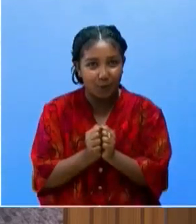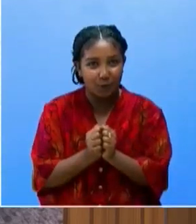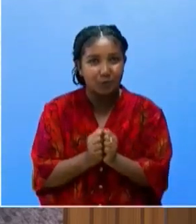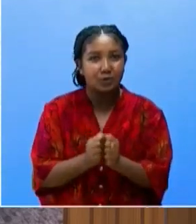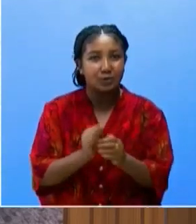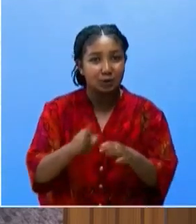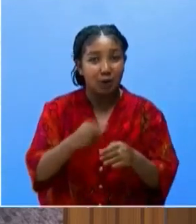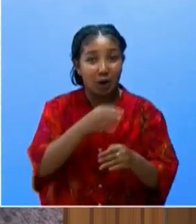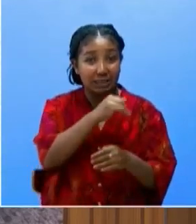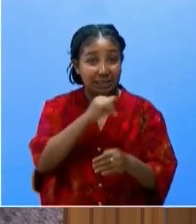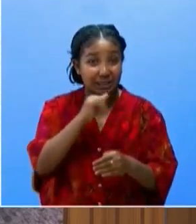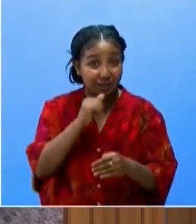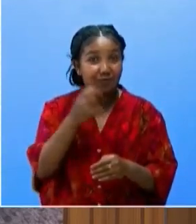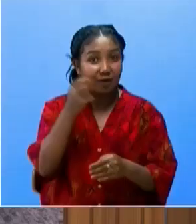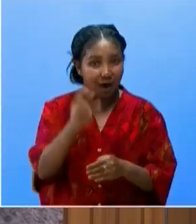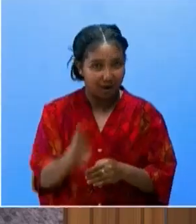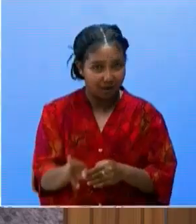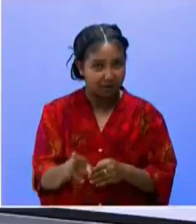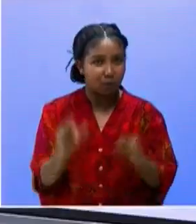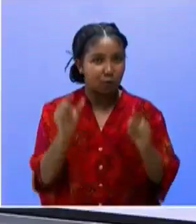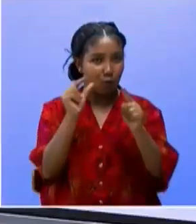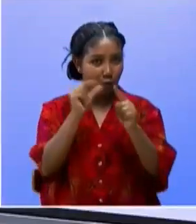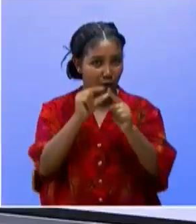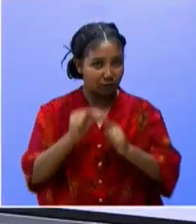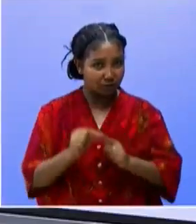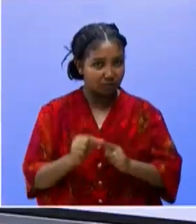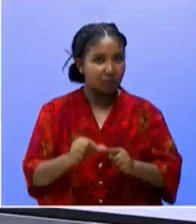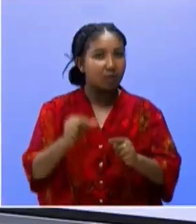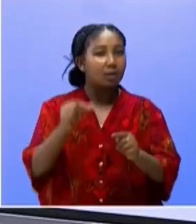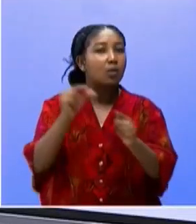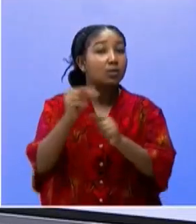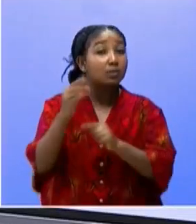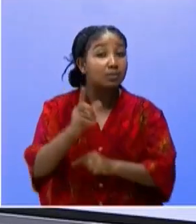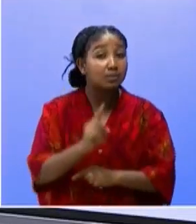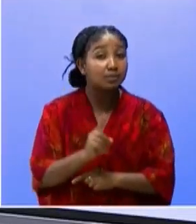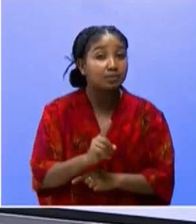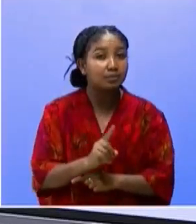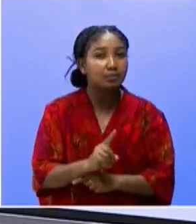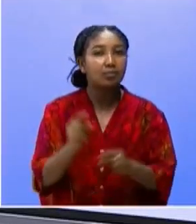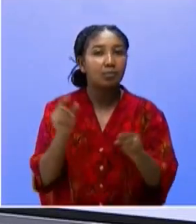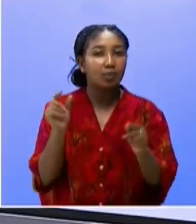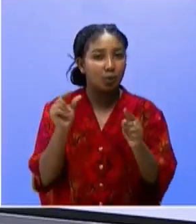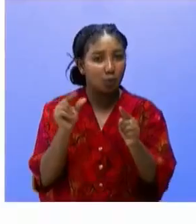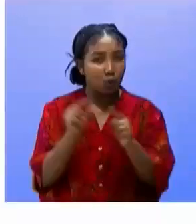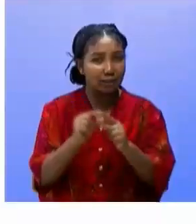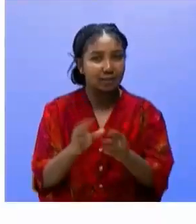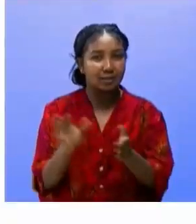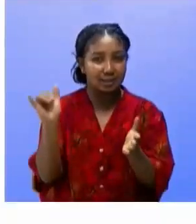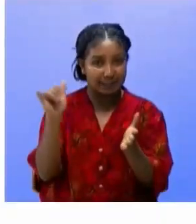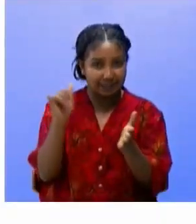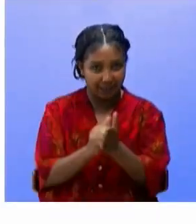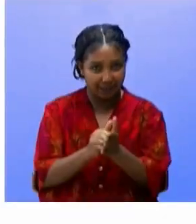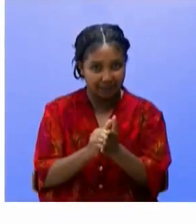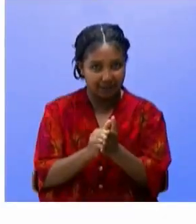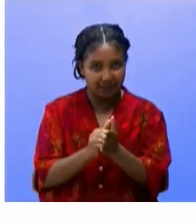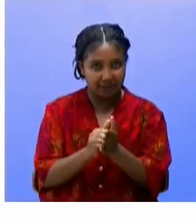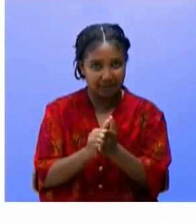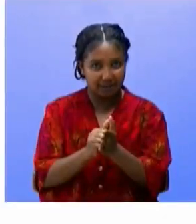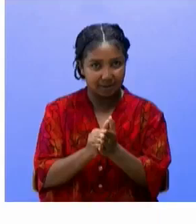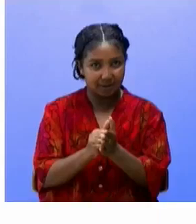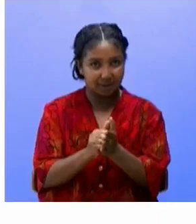say adjectives are words, what kind of words? Words that,